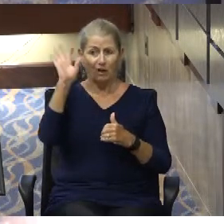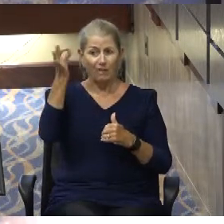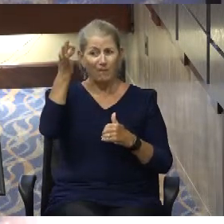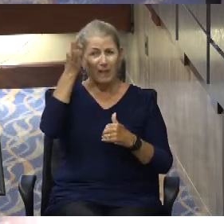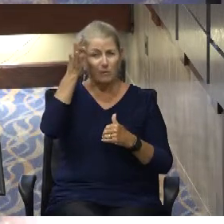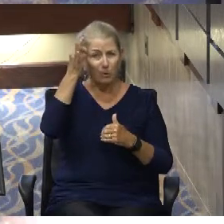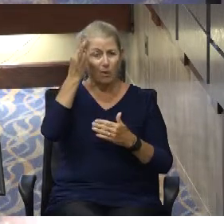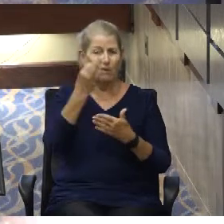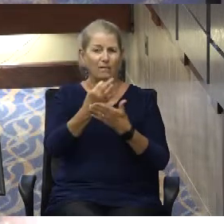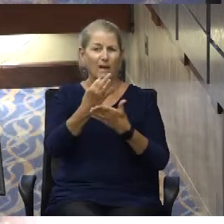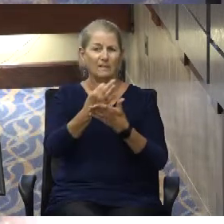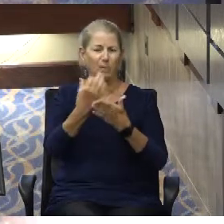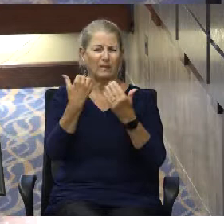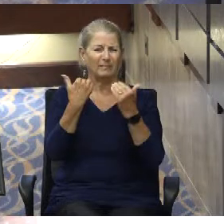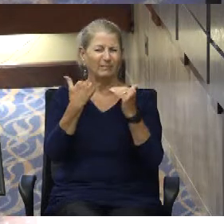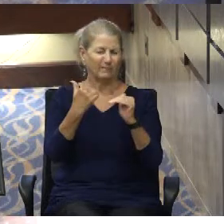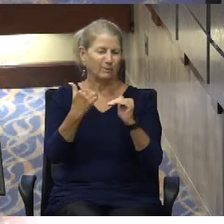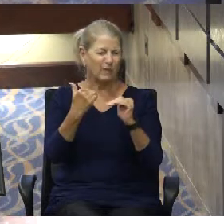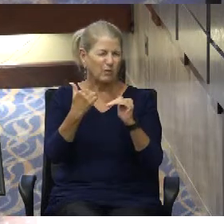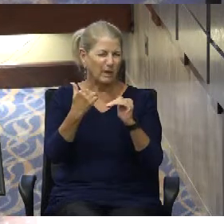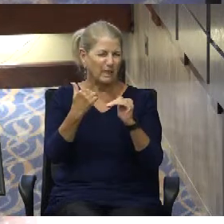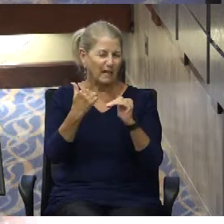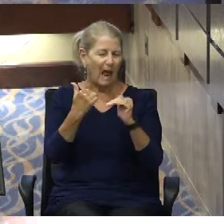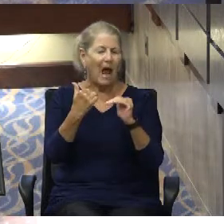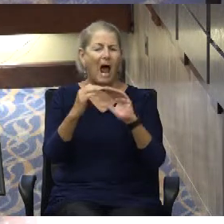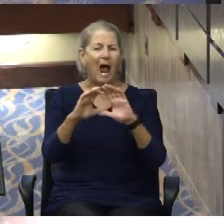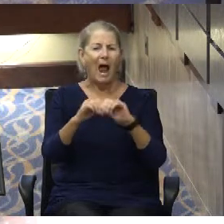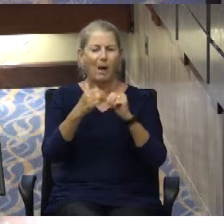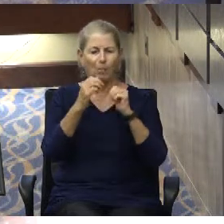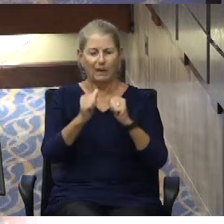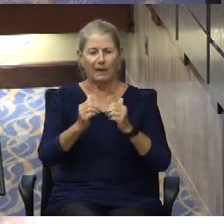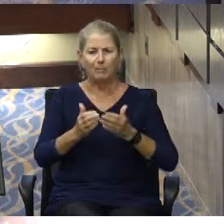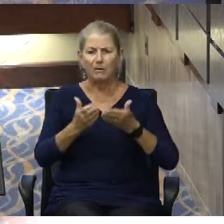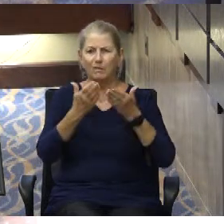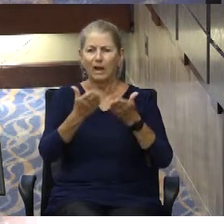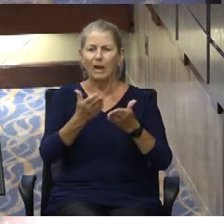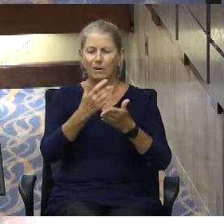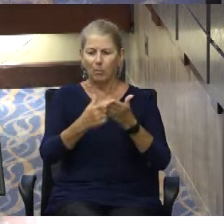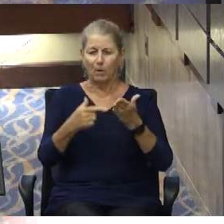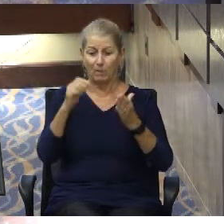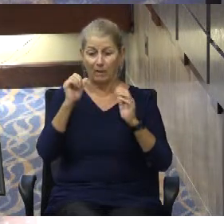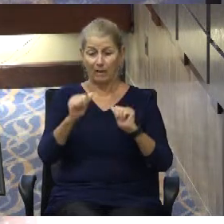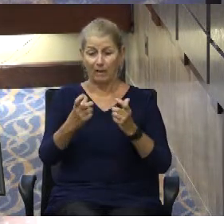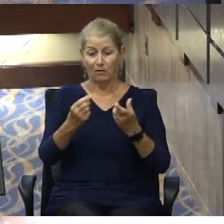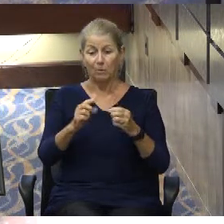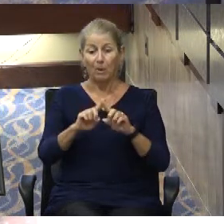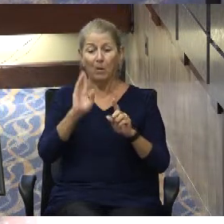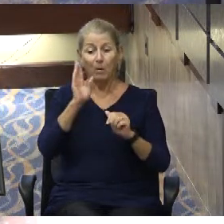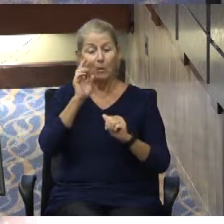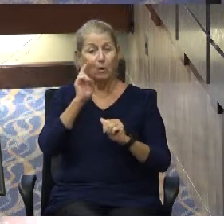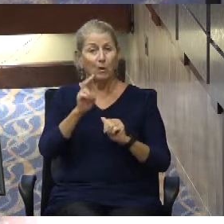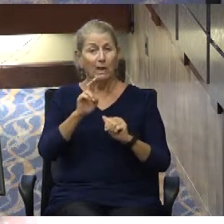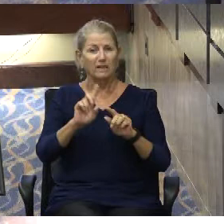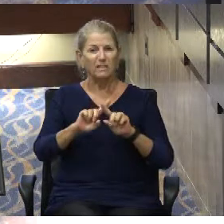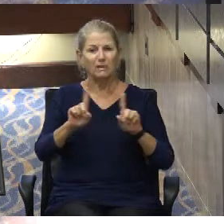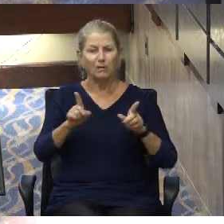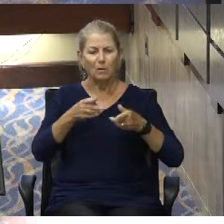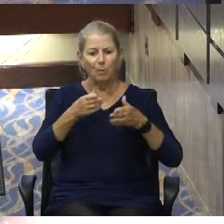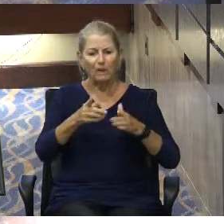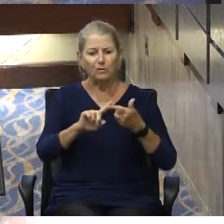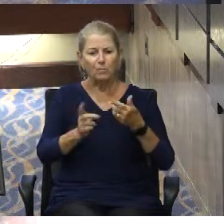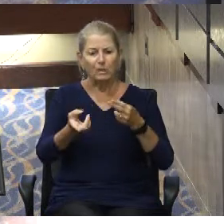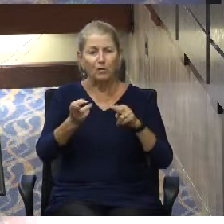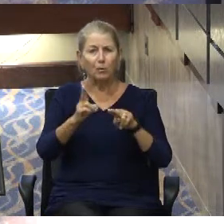kind of restricted on what we can provide or what we can do, but we will definitely look at alternatives to increase